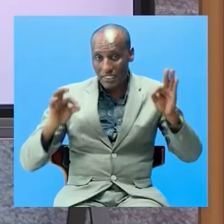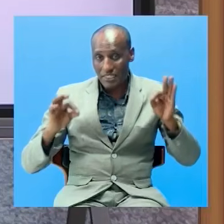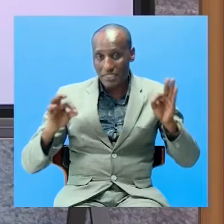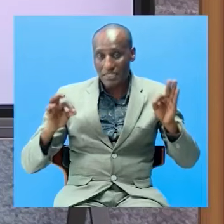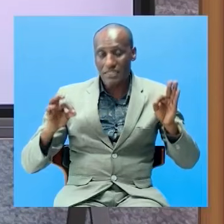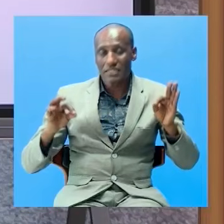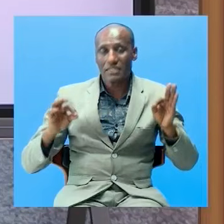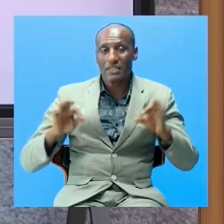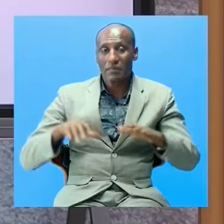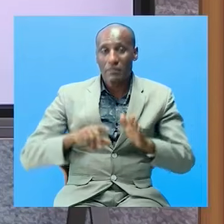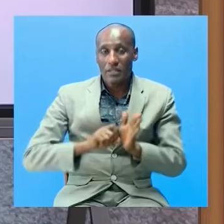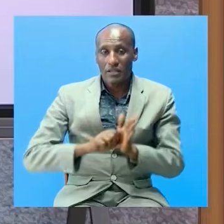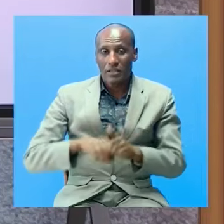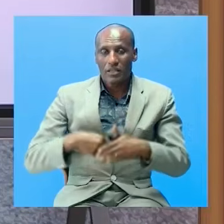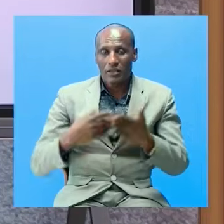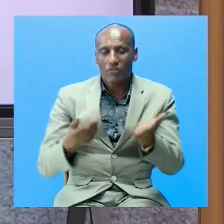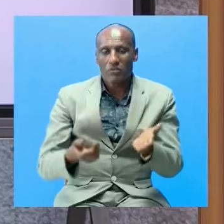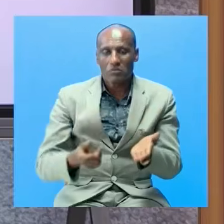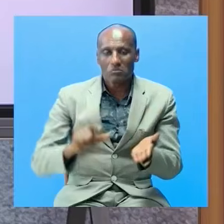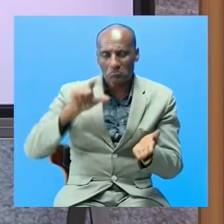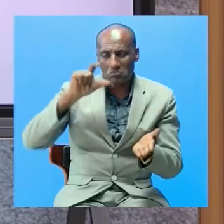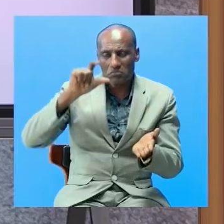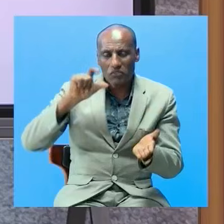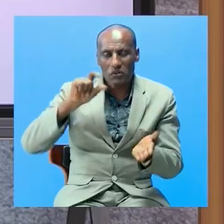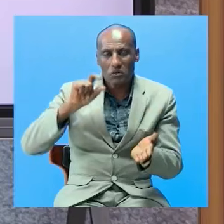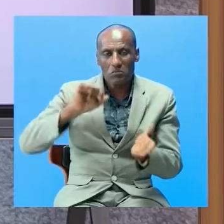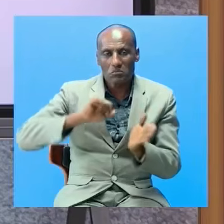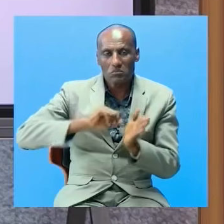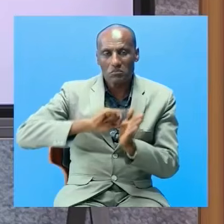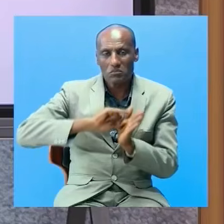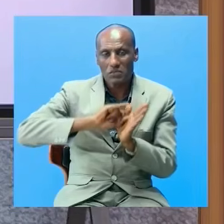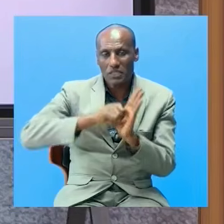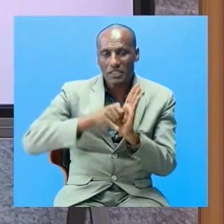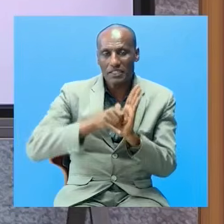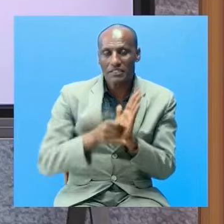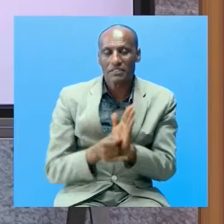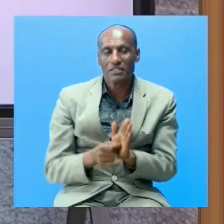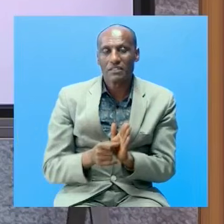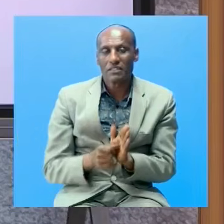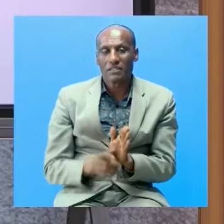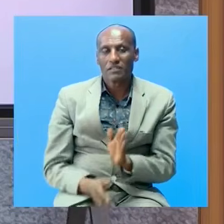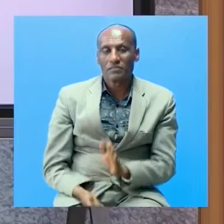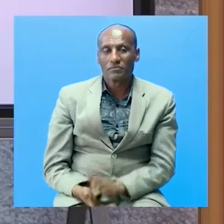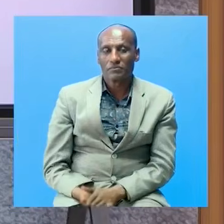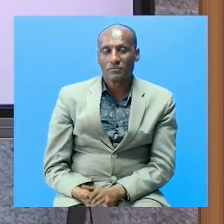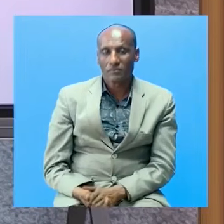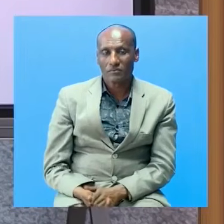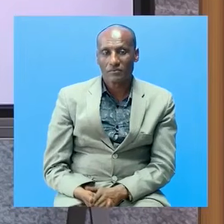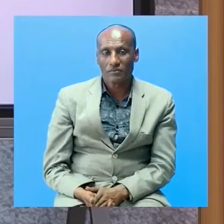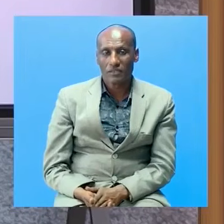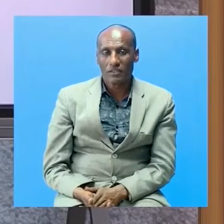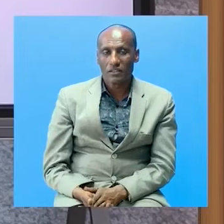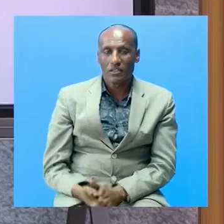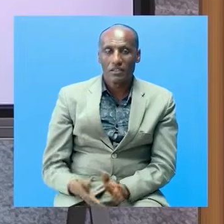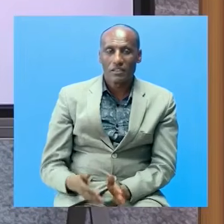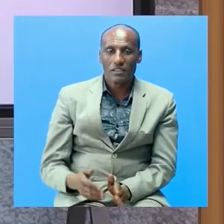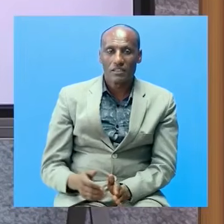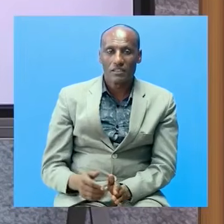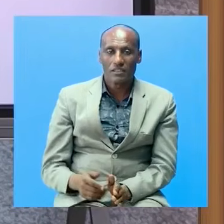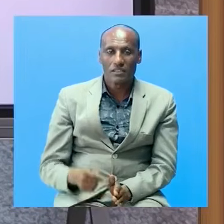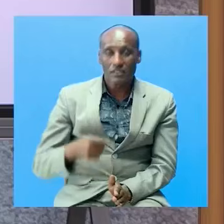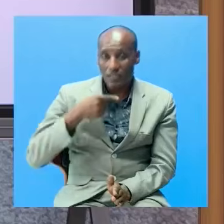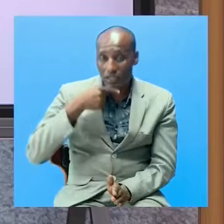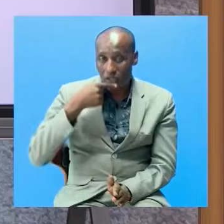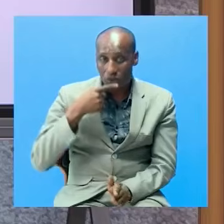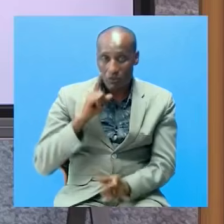that can show possibility? Try. Let me give you a few seconds. Just tell something that you